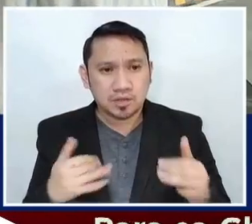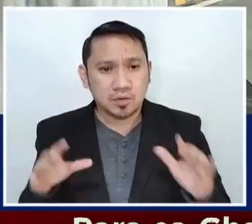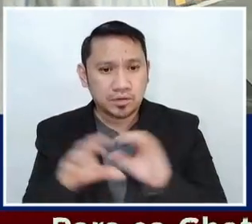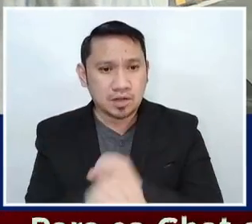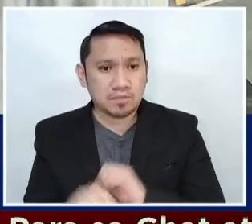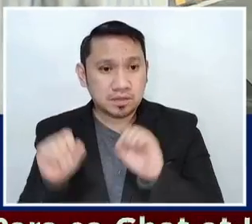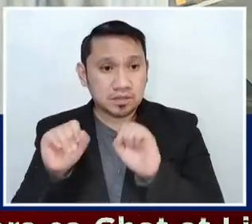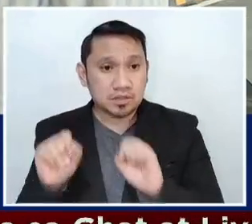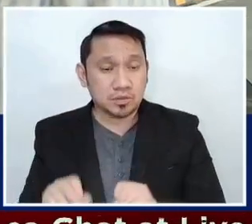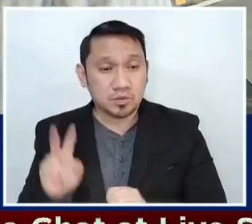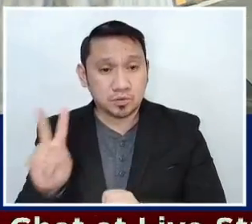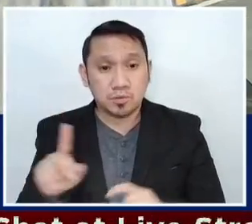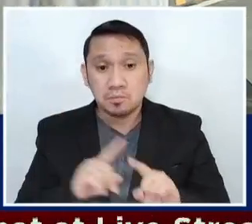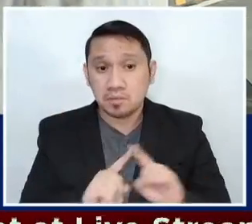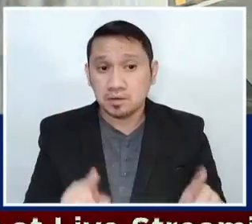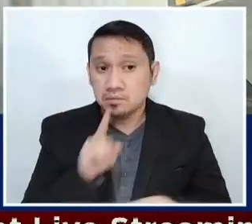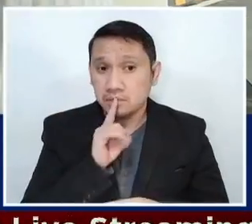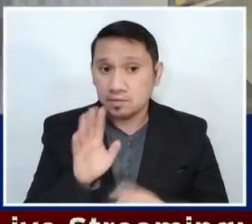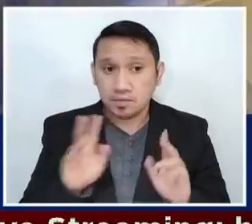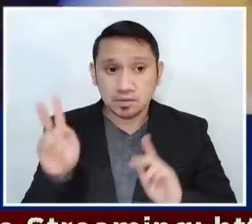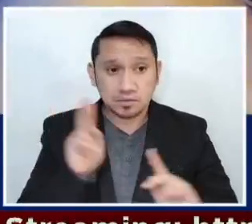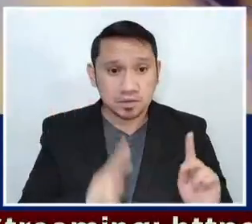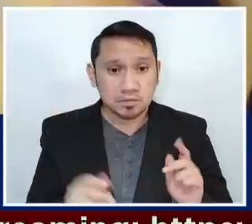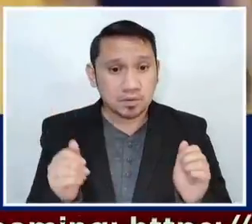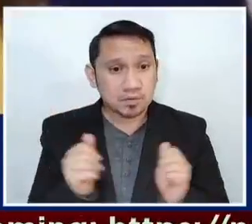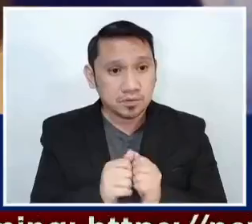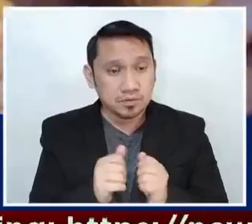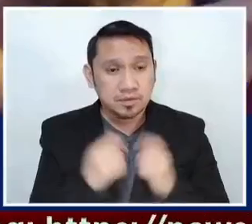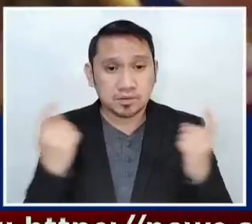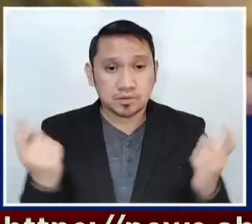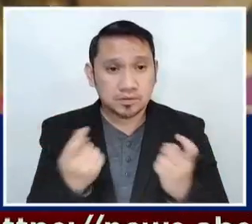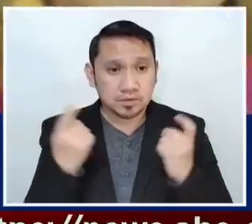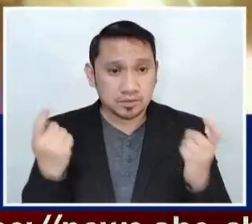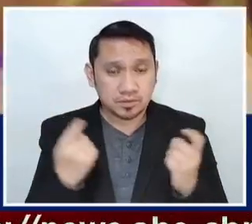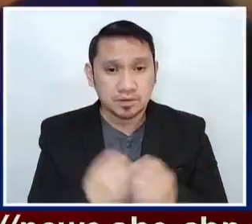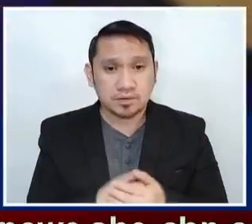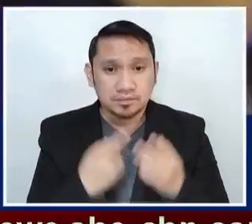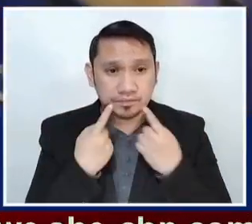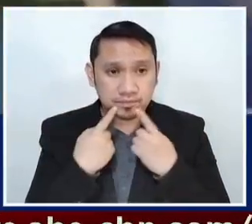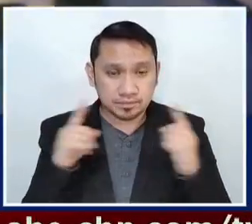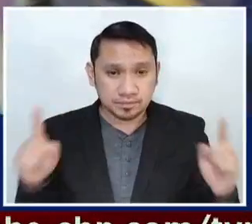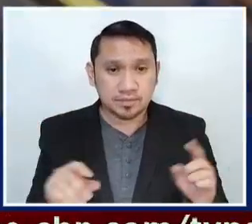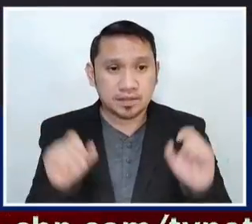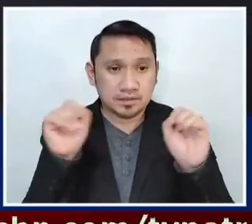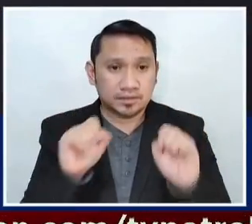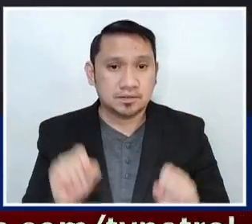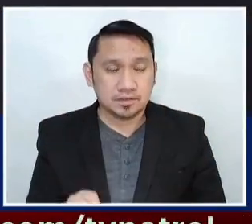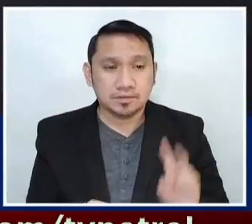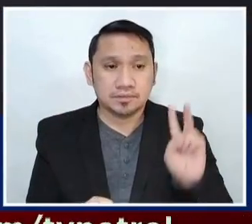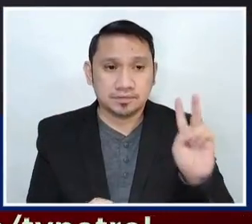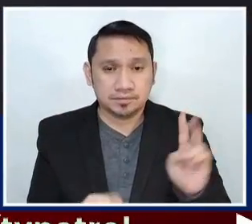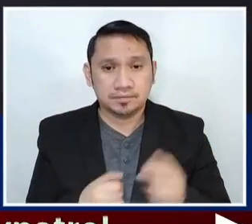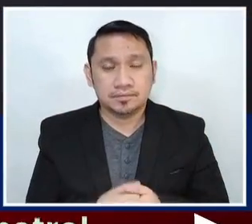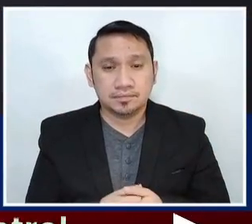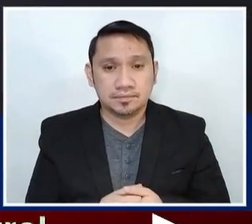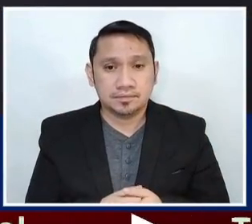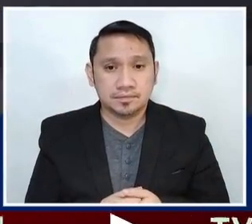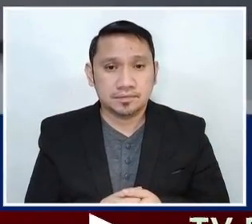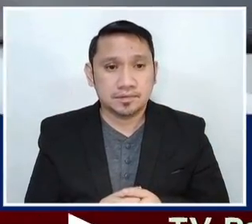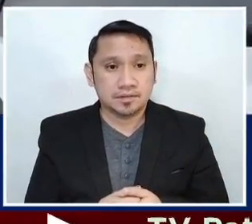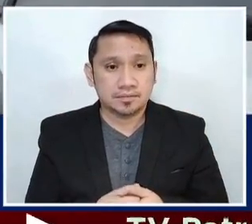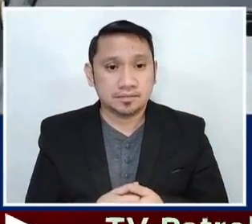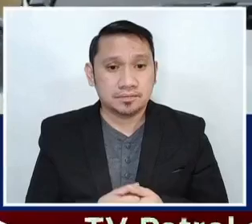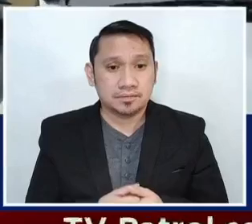Pero pangako nila sa fans na sabay-sabay magse-celebrate ng tagumpay ng Season 2 sa nalalapit nilang finale